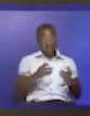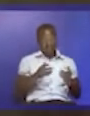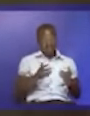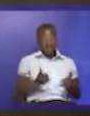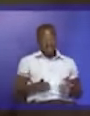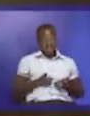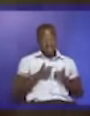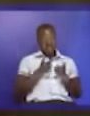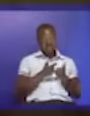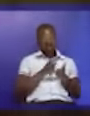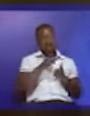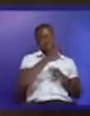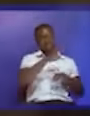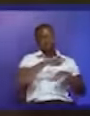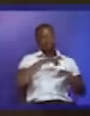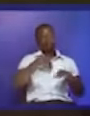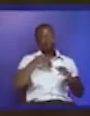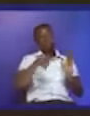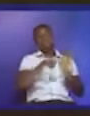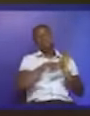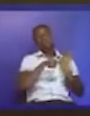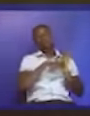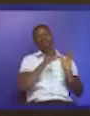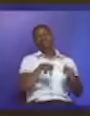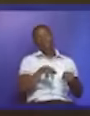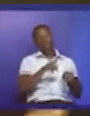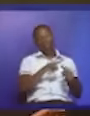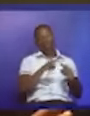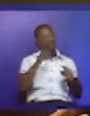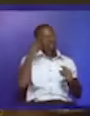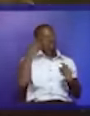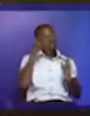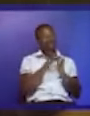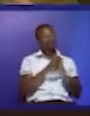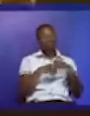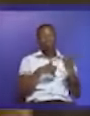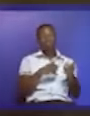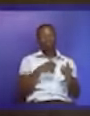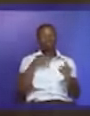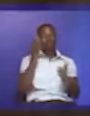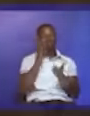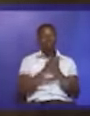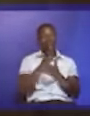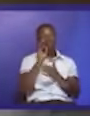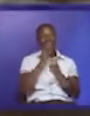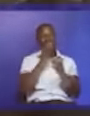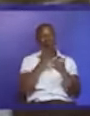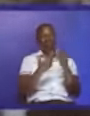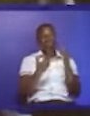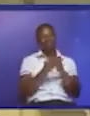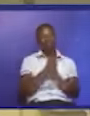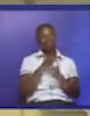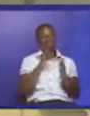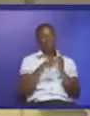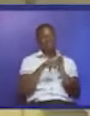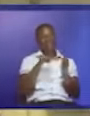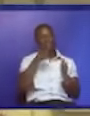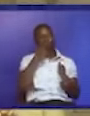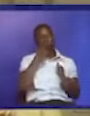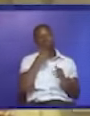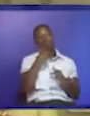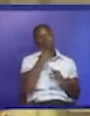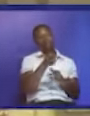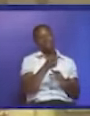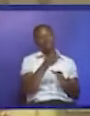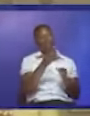limitation, you will call me a disadvantaged person. In fact, you may recommend that I stop preaching the gospel. And Paul said, listen, as far